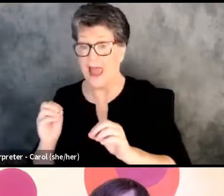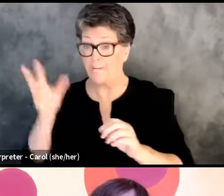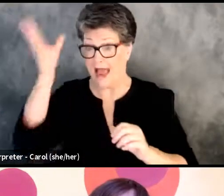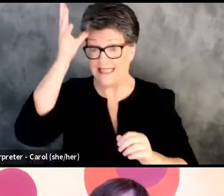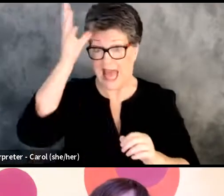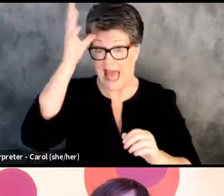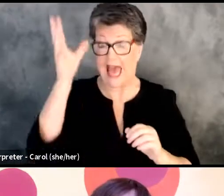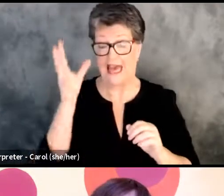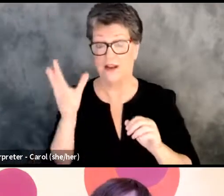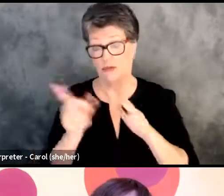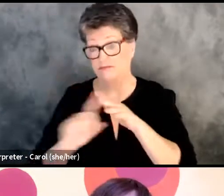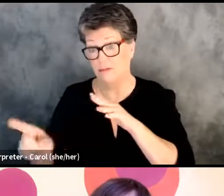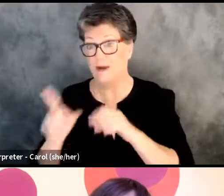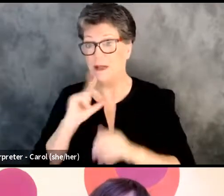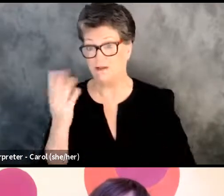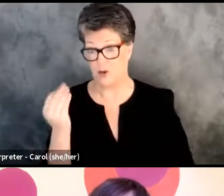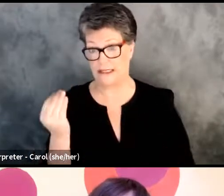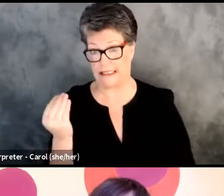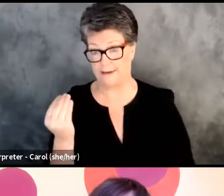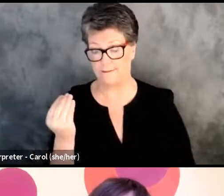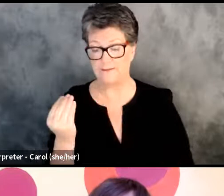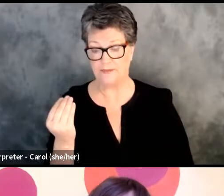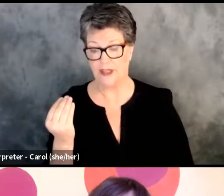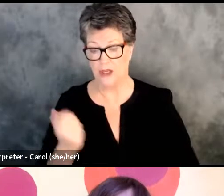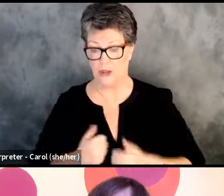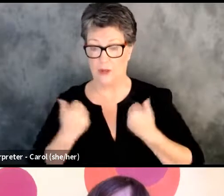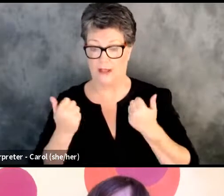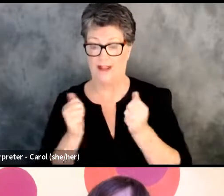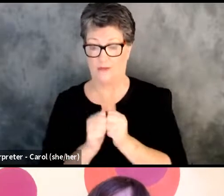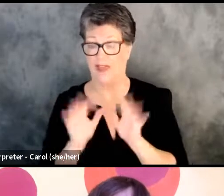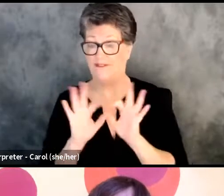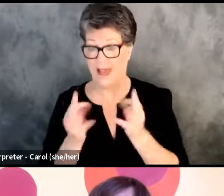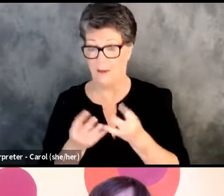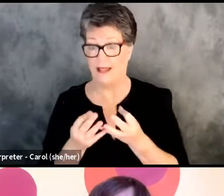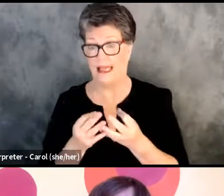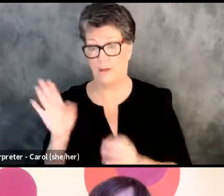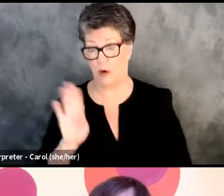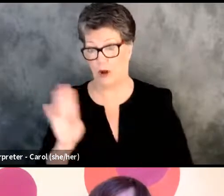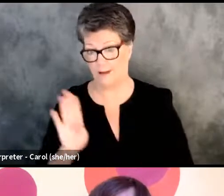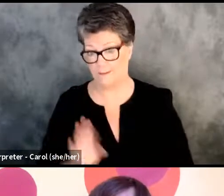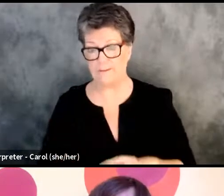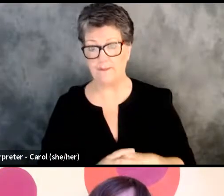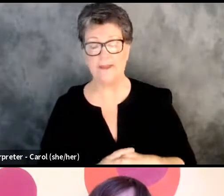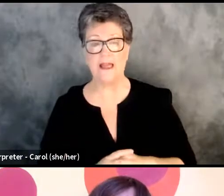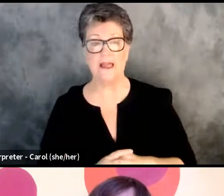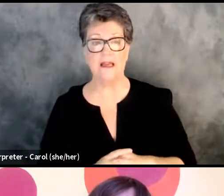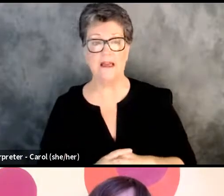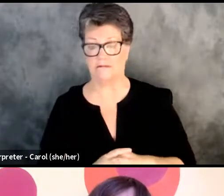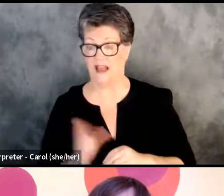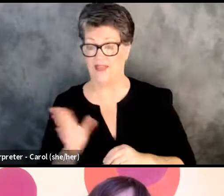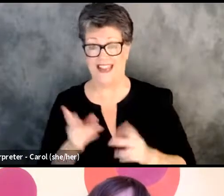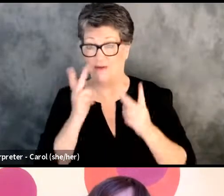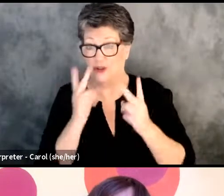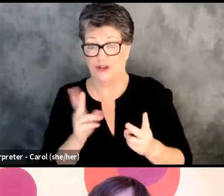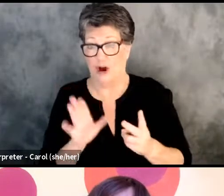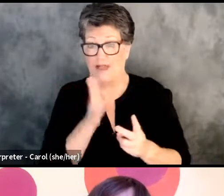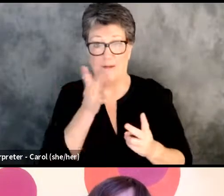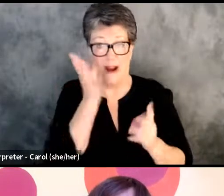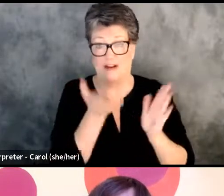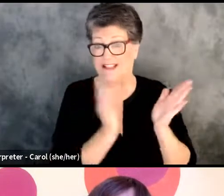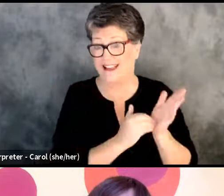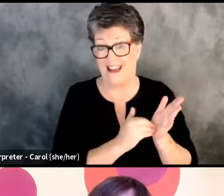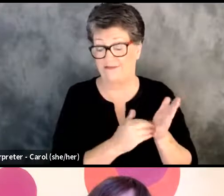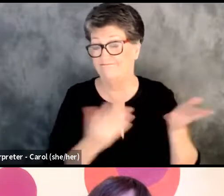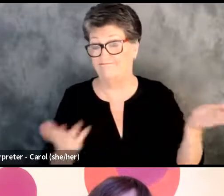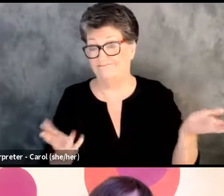sent out when he was 14 to live with a family in Brooklyn. And they never saw their parents again, nor